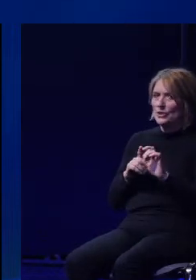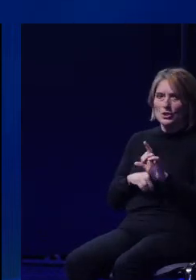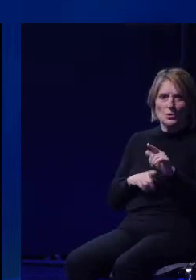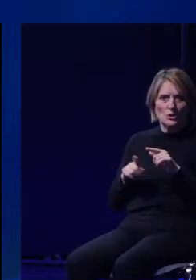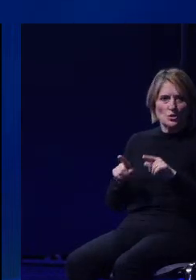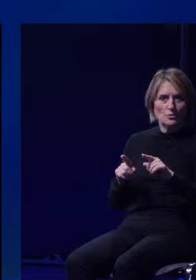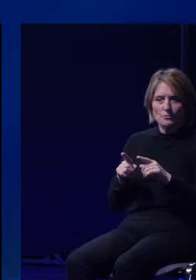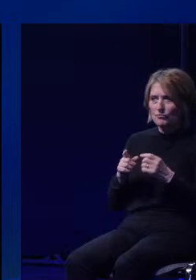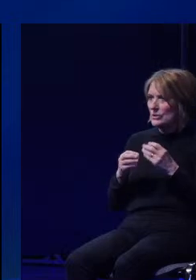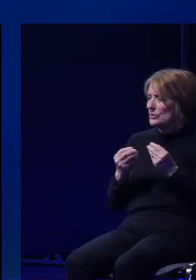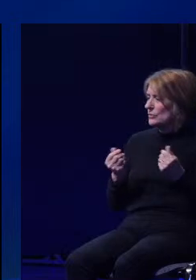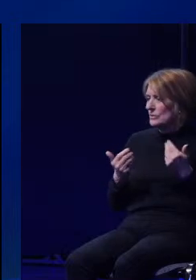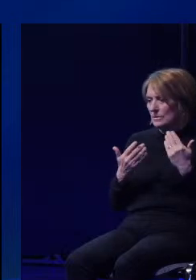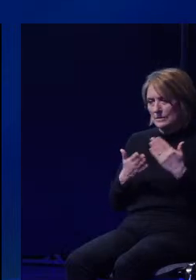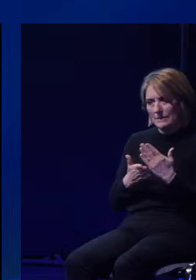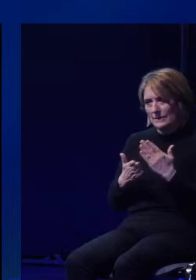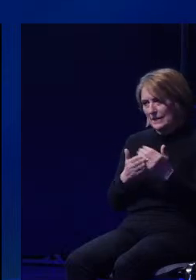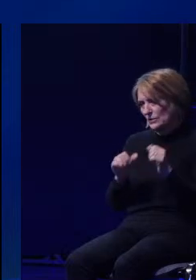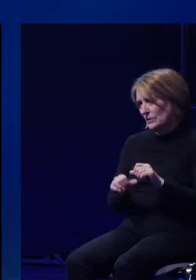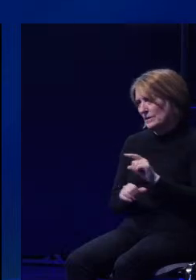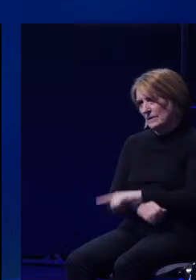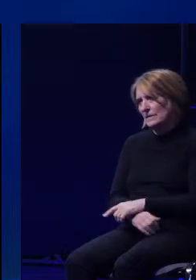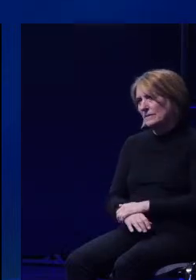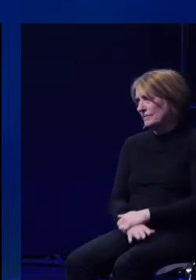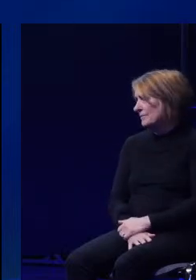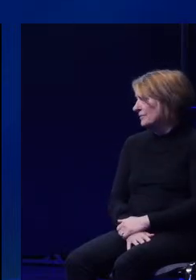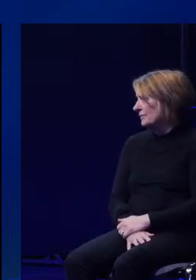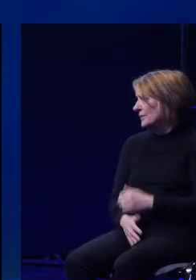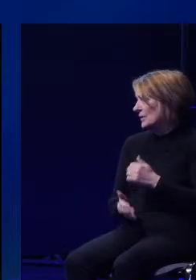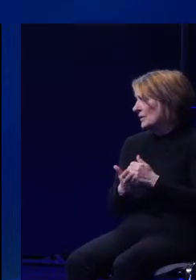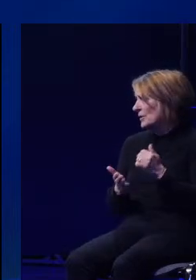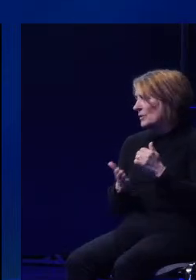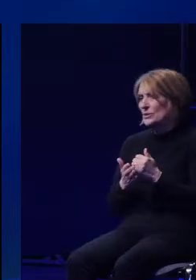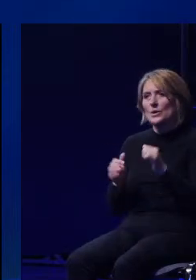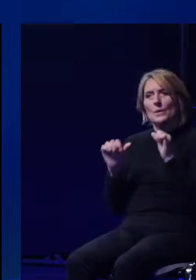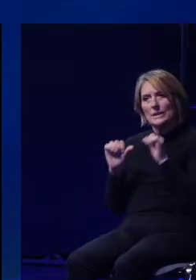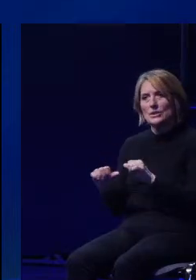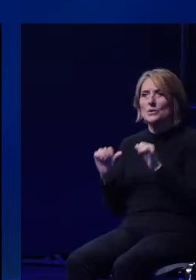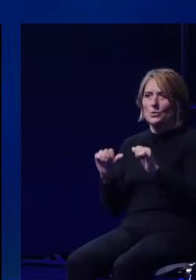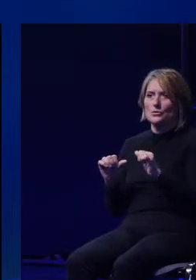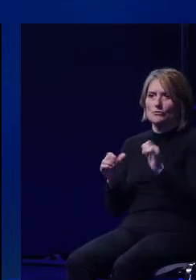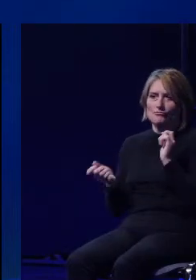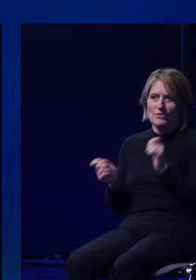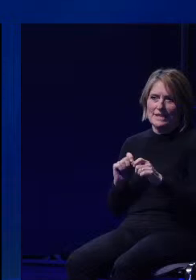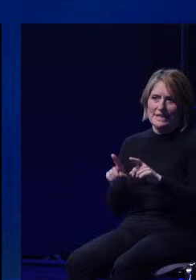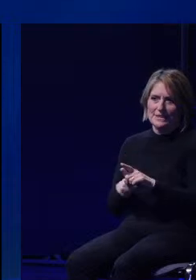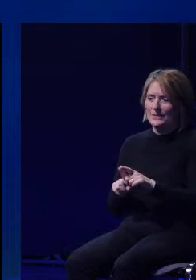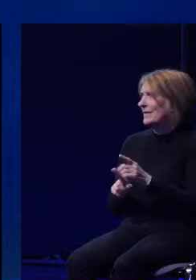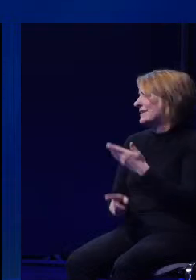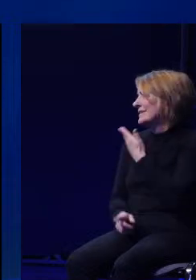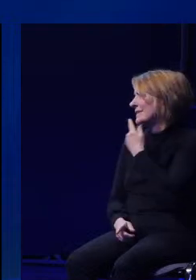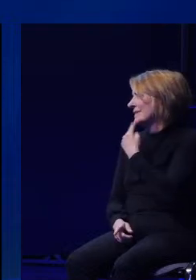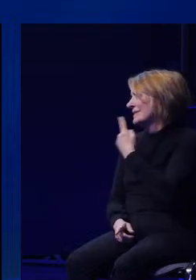I definitely endorse Blender. I also endorse Radical now. That's nice of you to